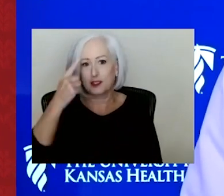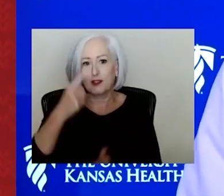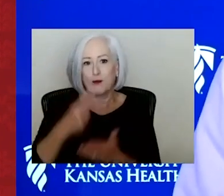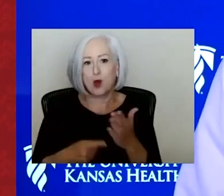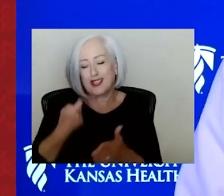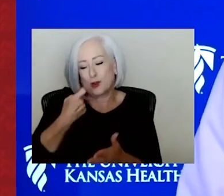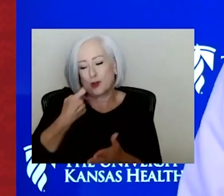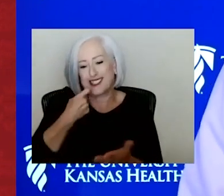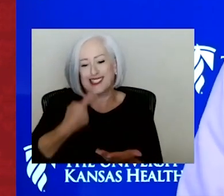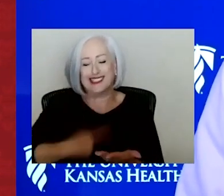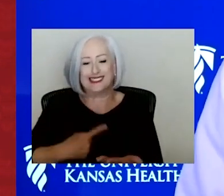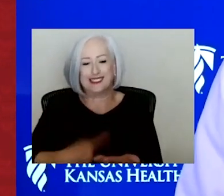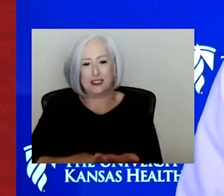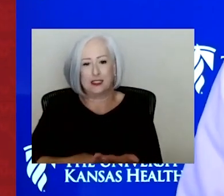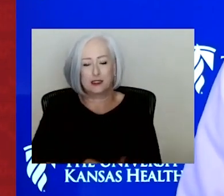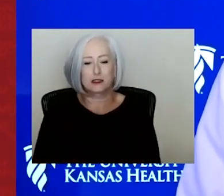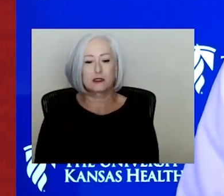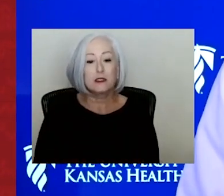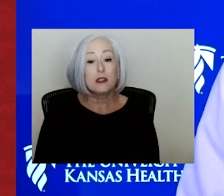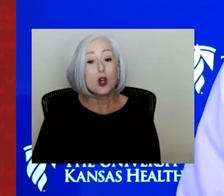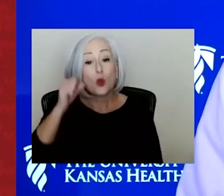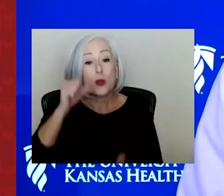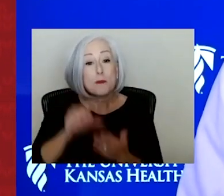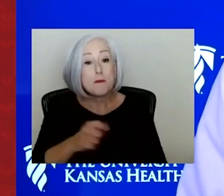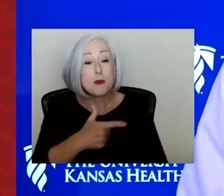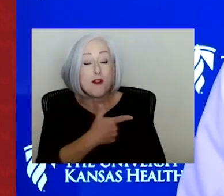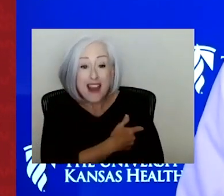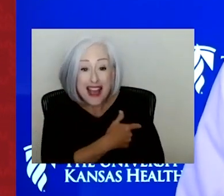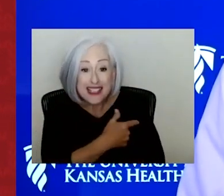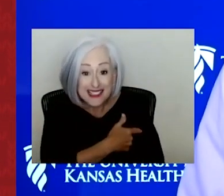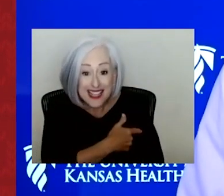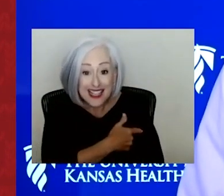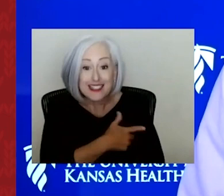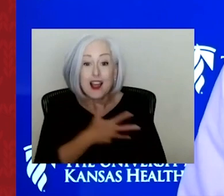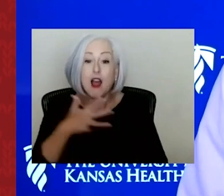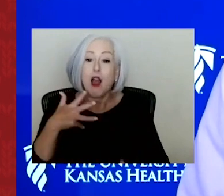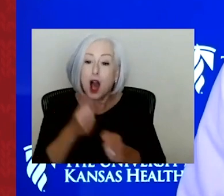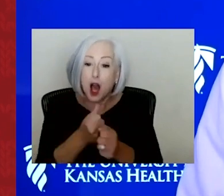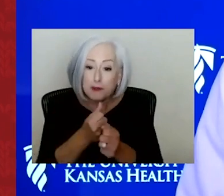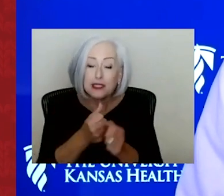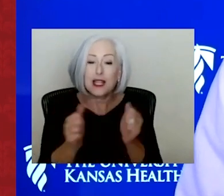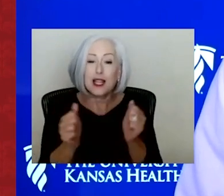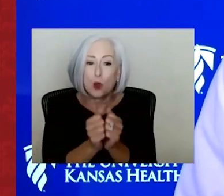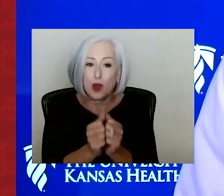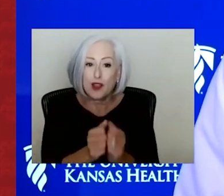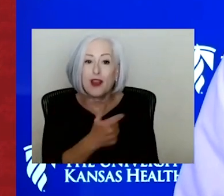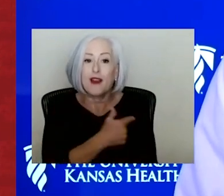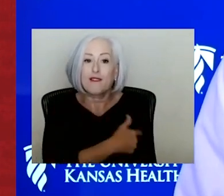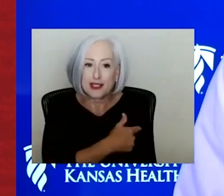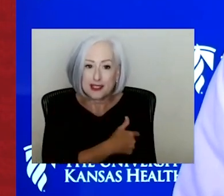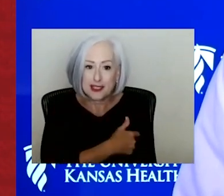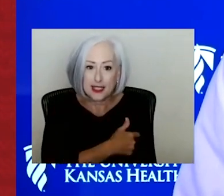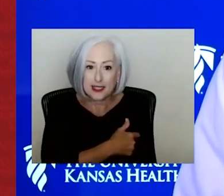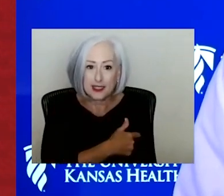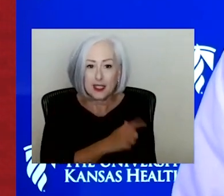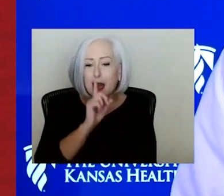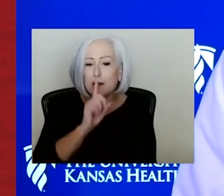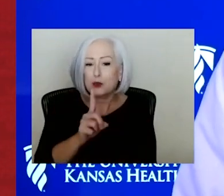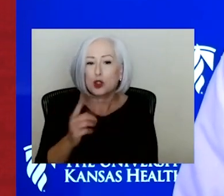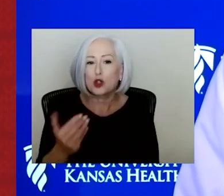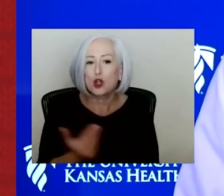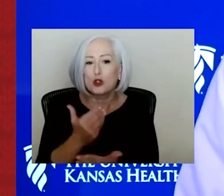And remember, vaccinate, be up to date with your vaccinations. We know there will probably be new recommendations coming out for adults